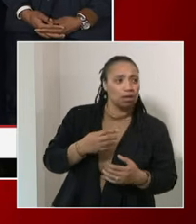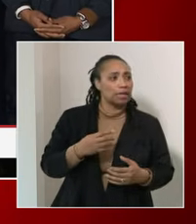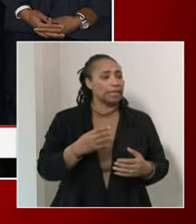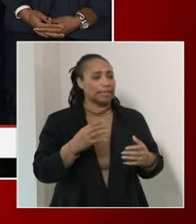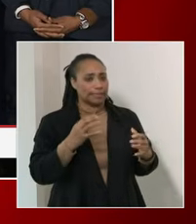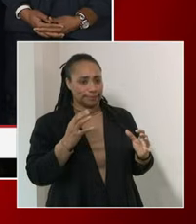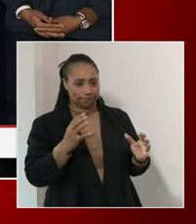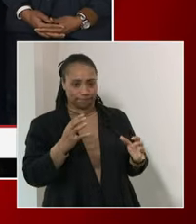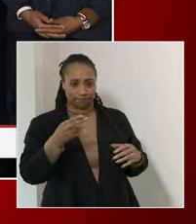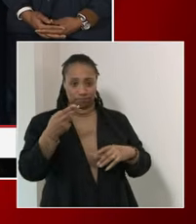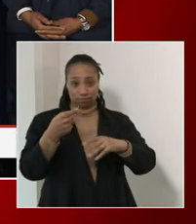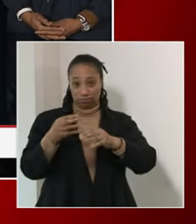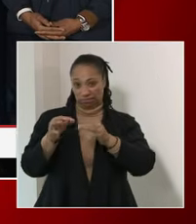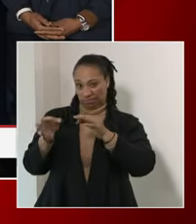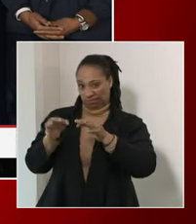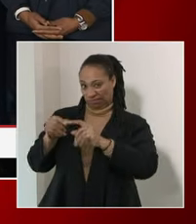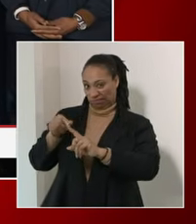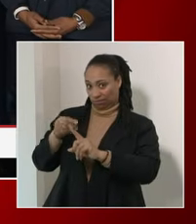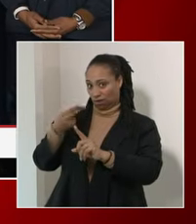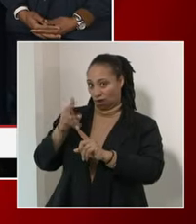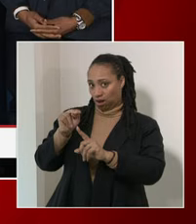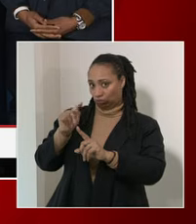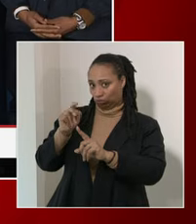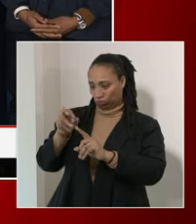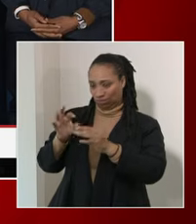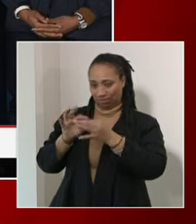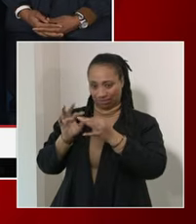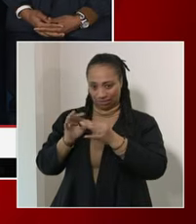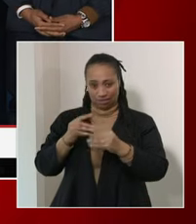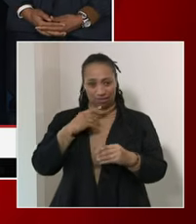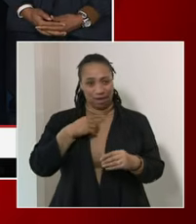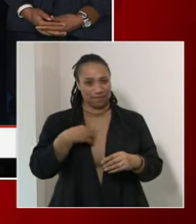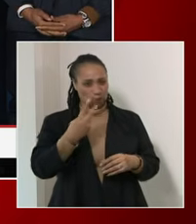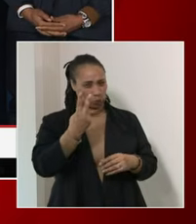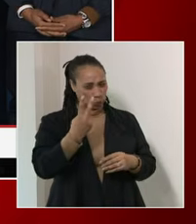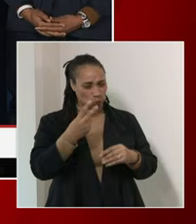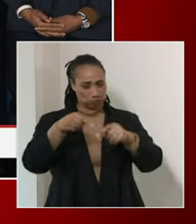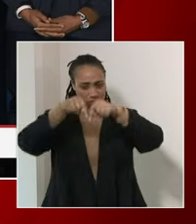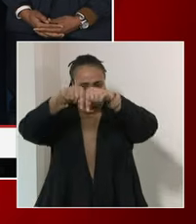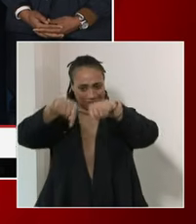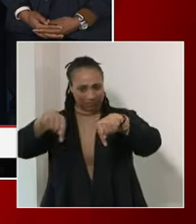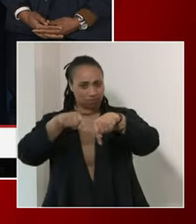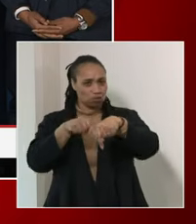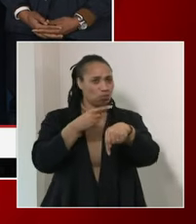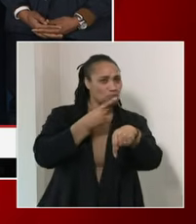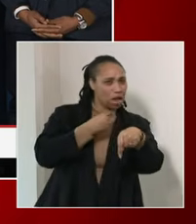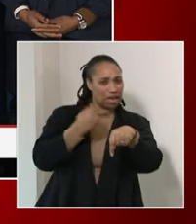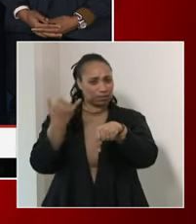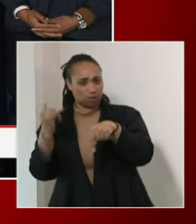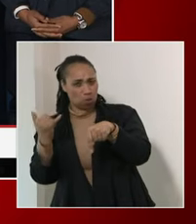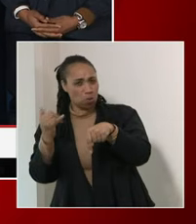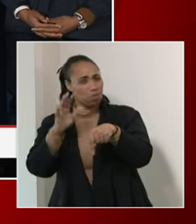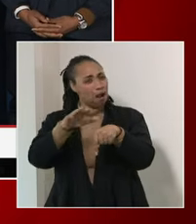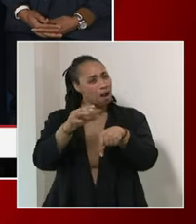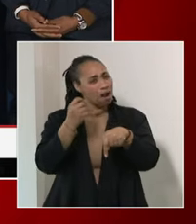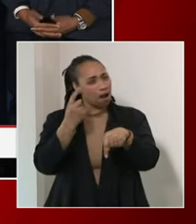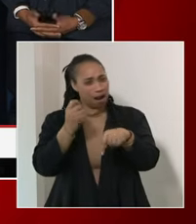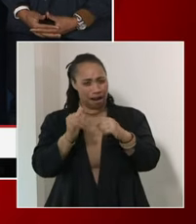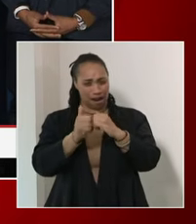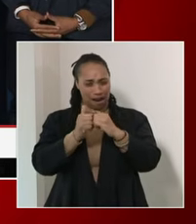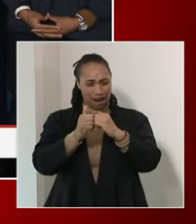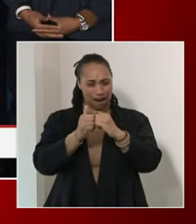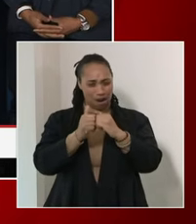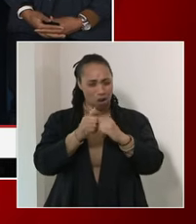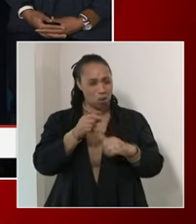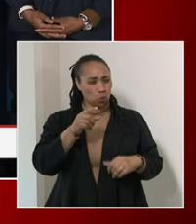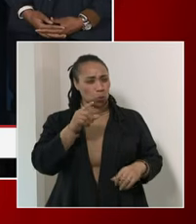they're categorized and kind of where those specifically DCPS facilities, how they fall into that plan. I don't